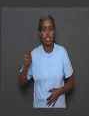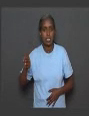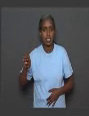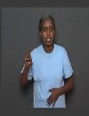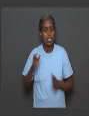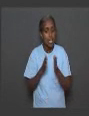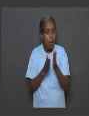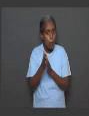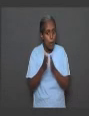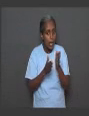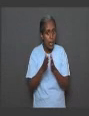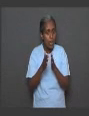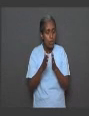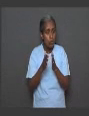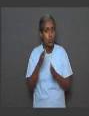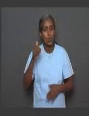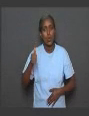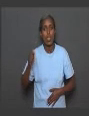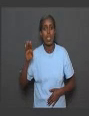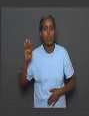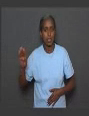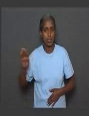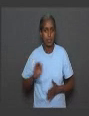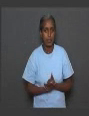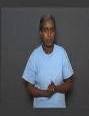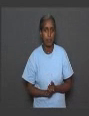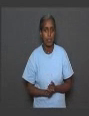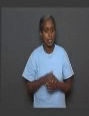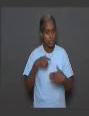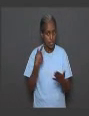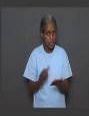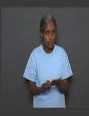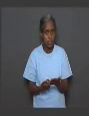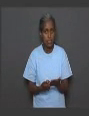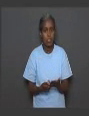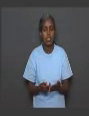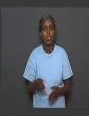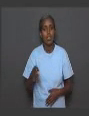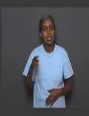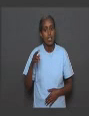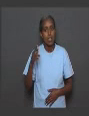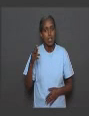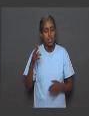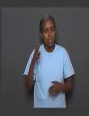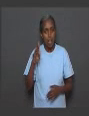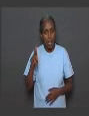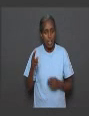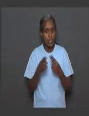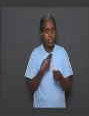is parallel to AB, then R times